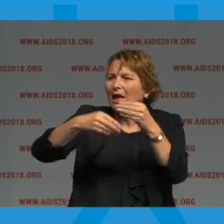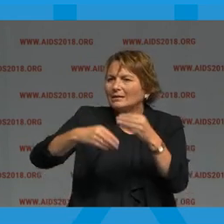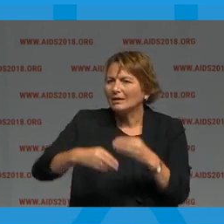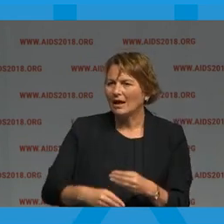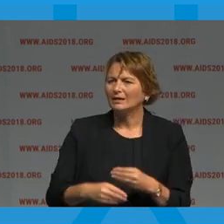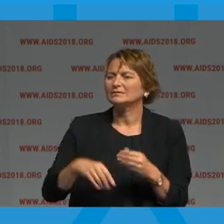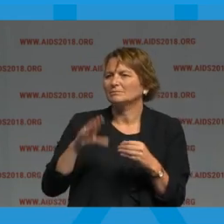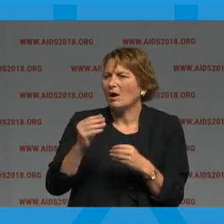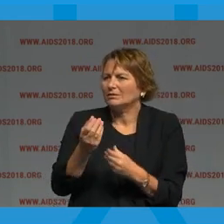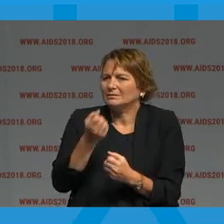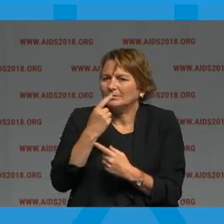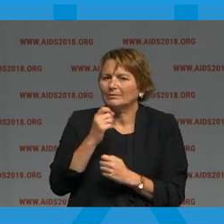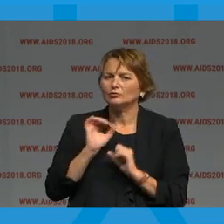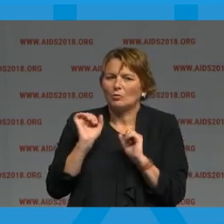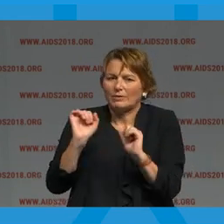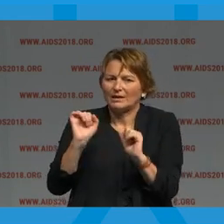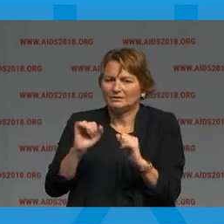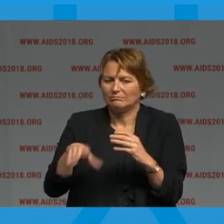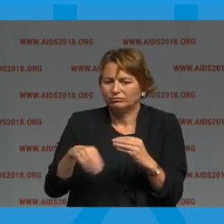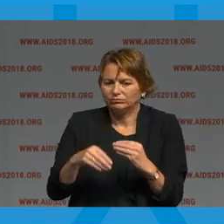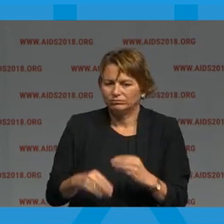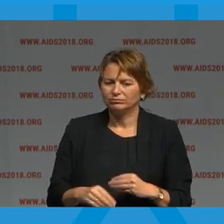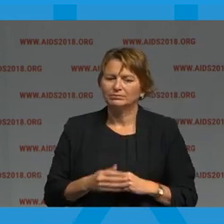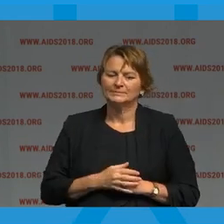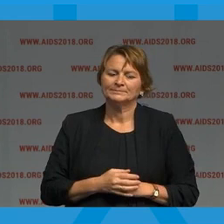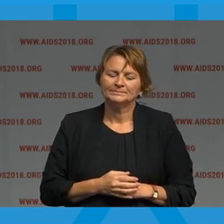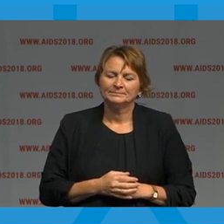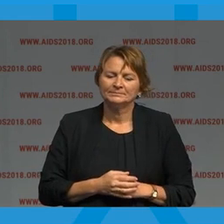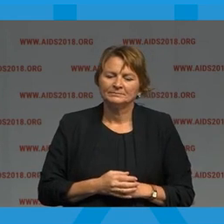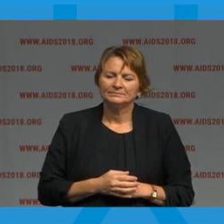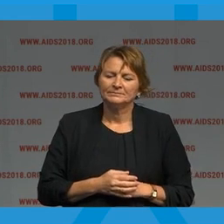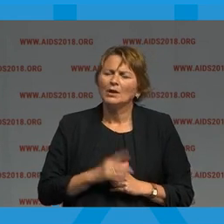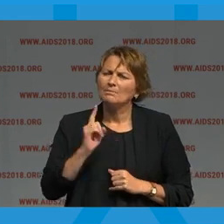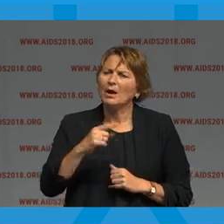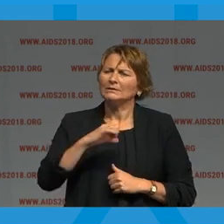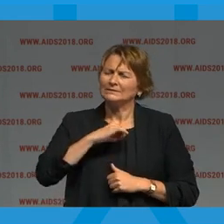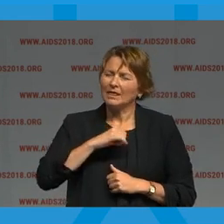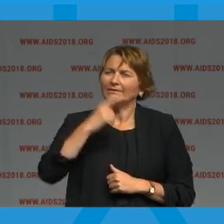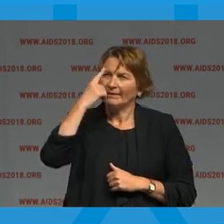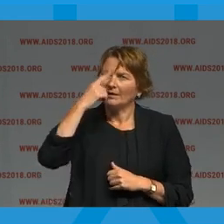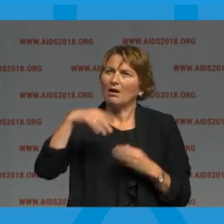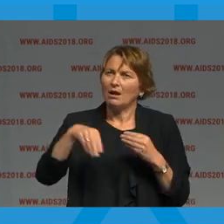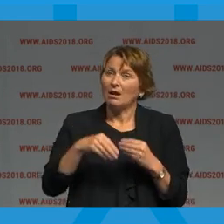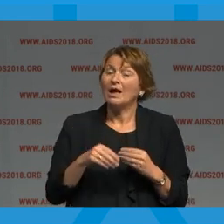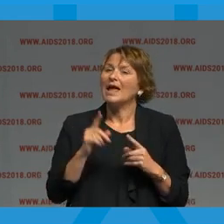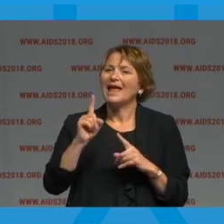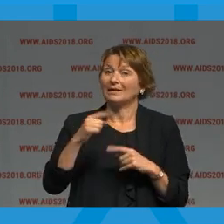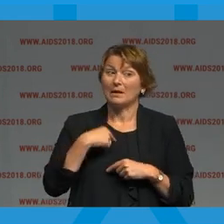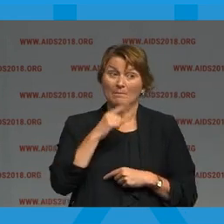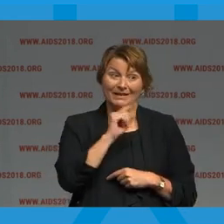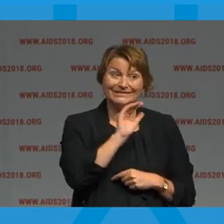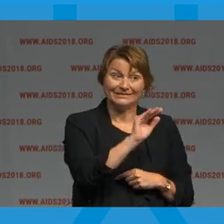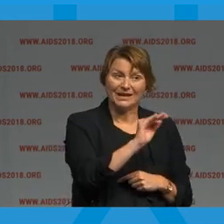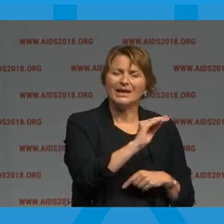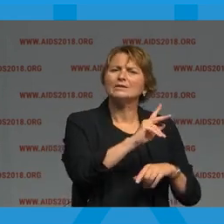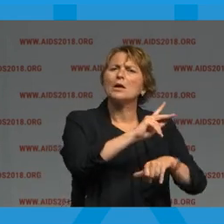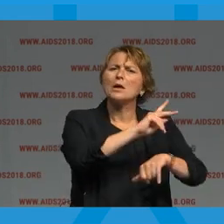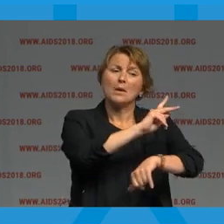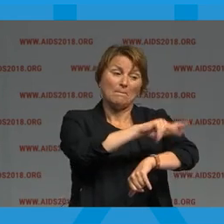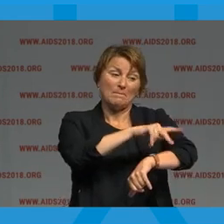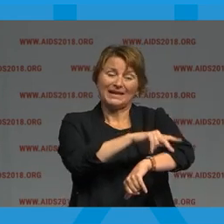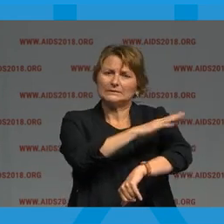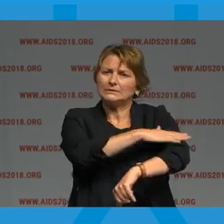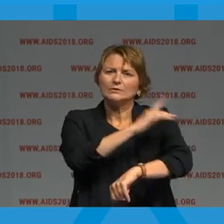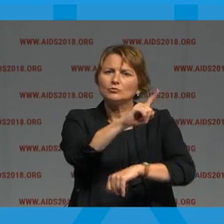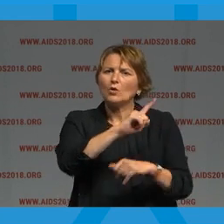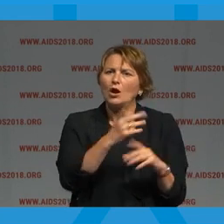including antacids. So you need to take care of that and tell your patients not to mix this type of